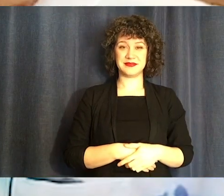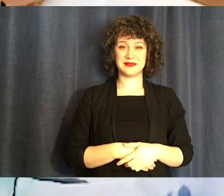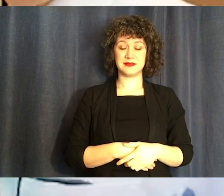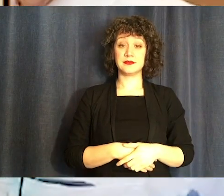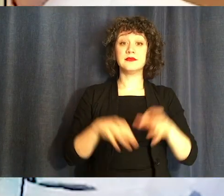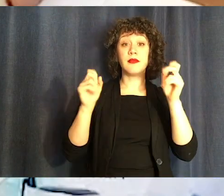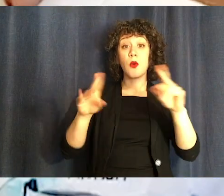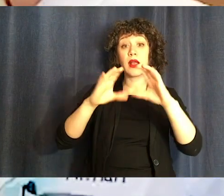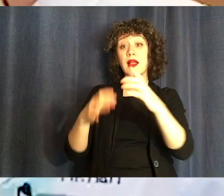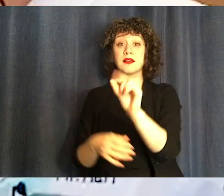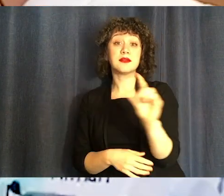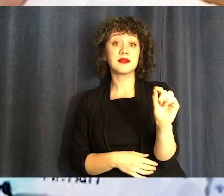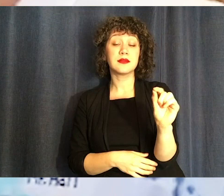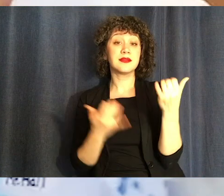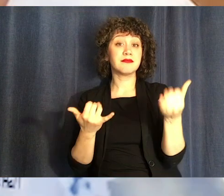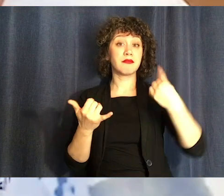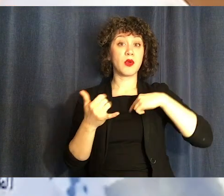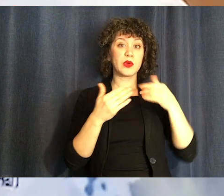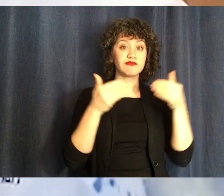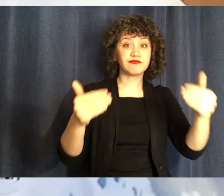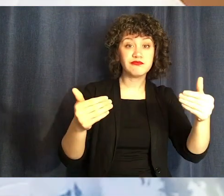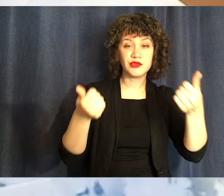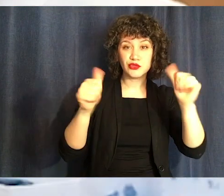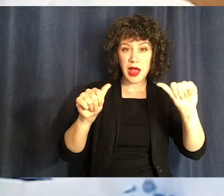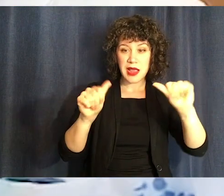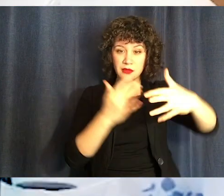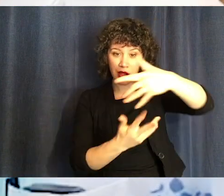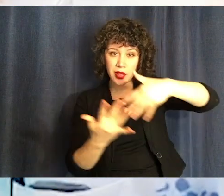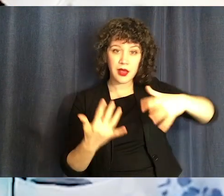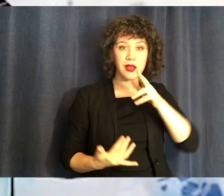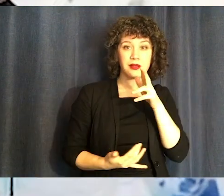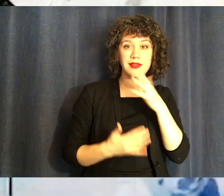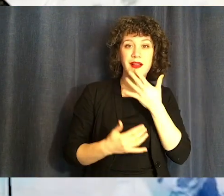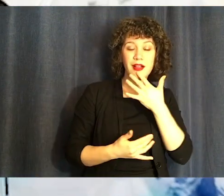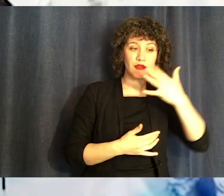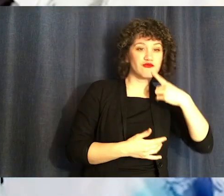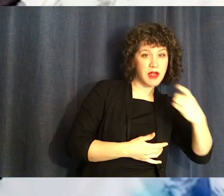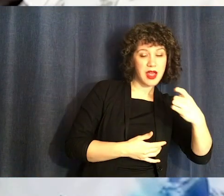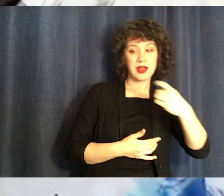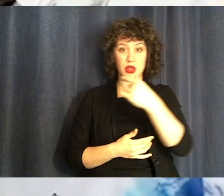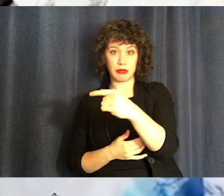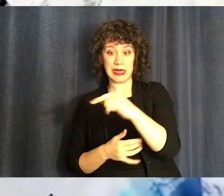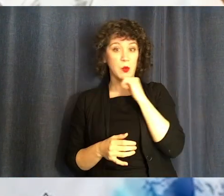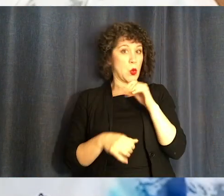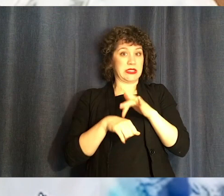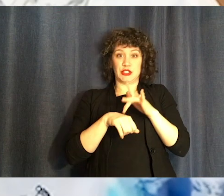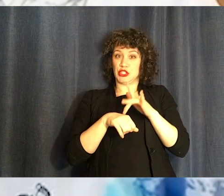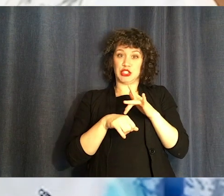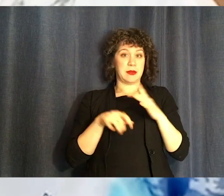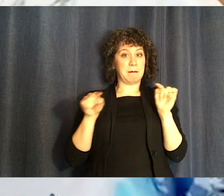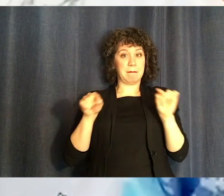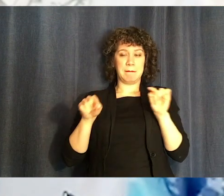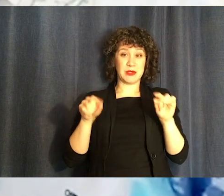Okay, class of 2020, we're going to go ahead and try and mix the colors red and green together without touching them. And we're going to do it in a nice,